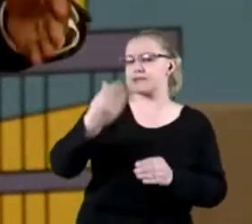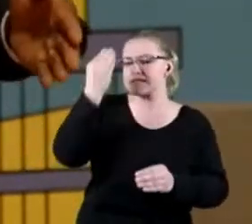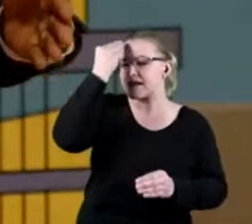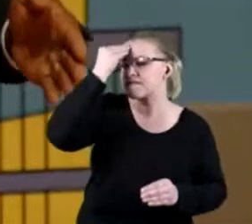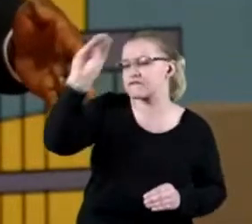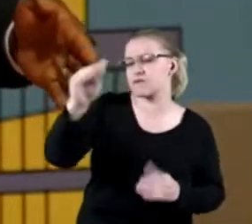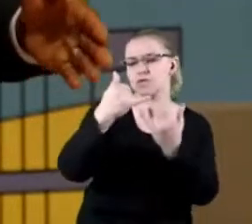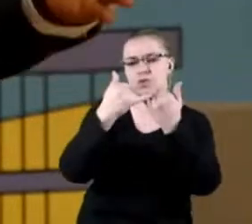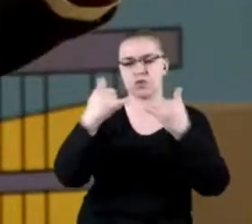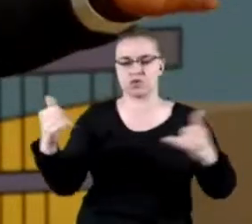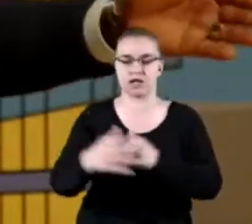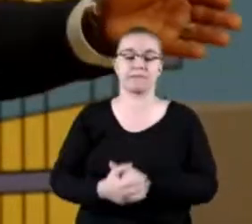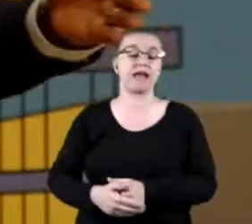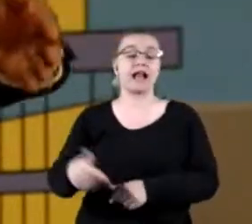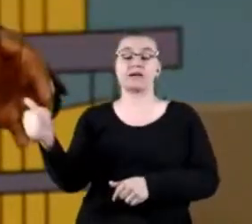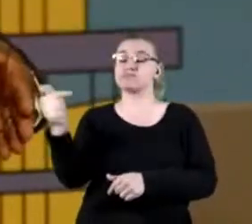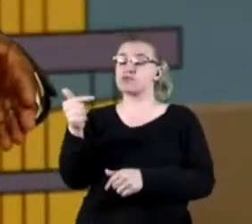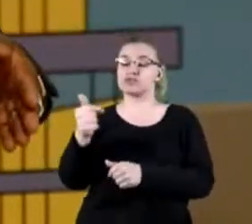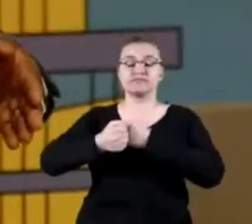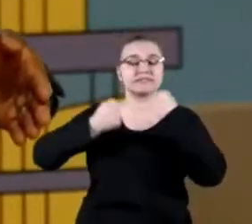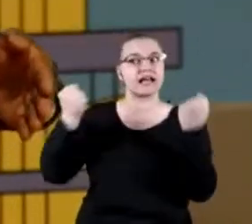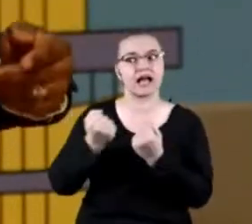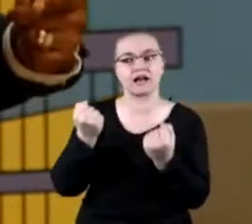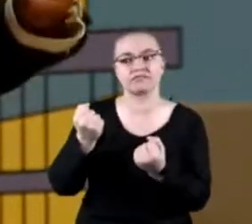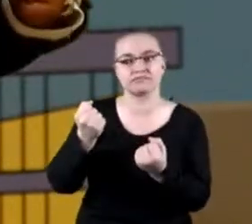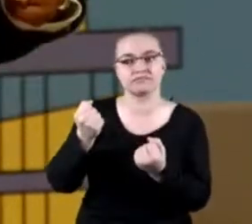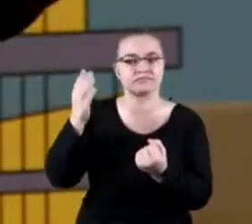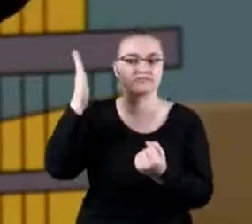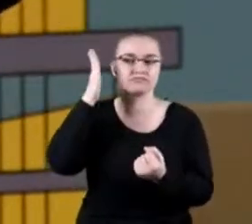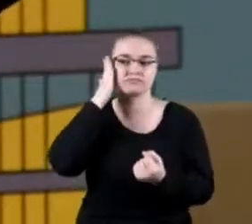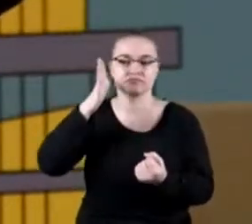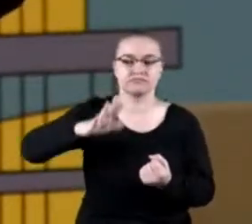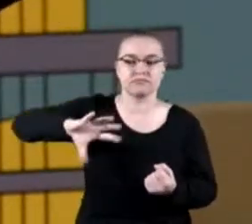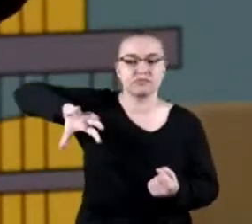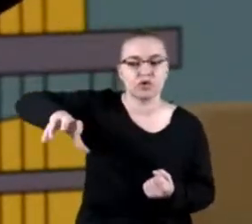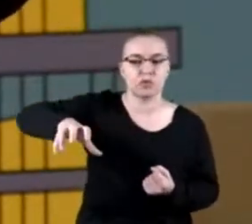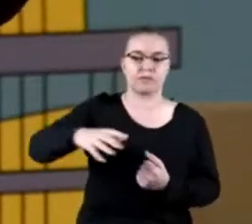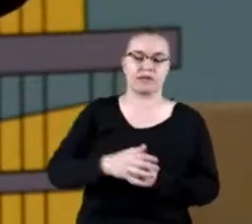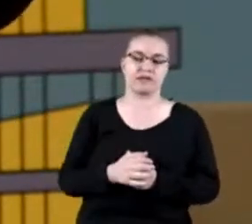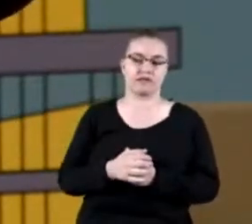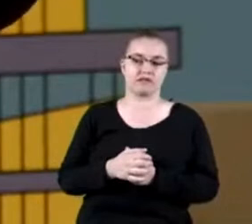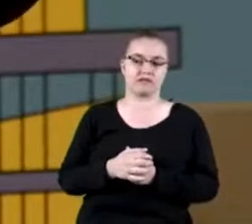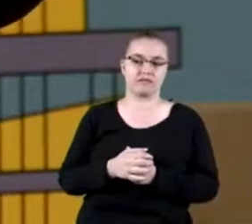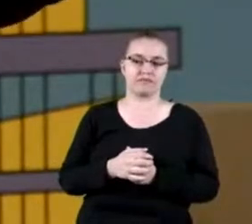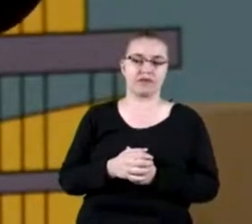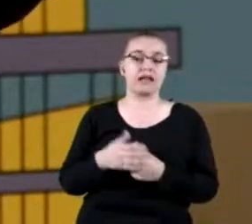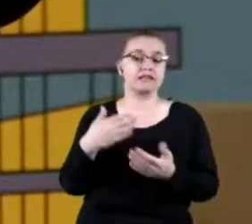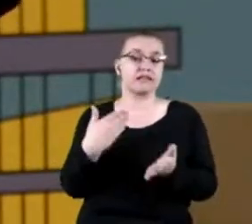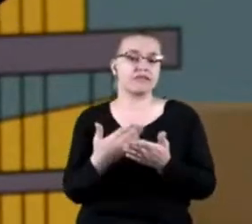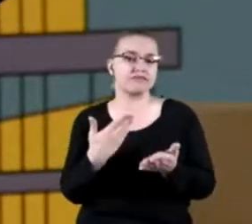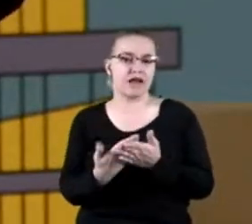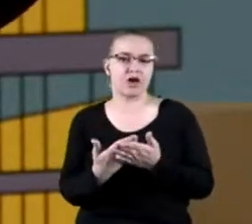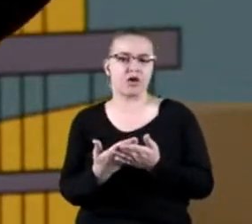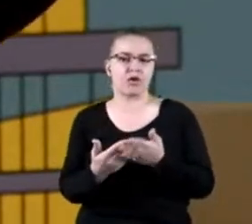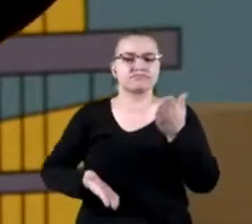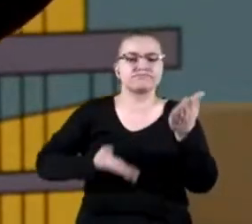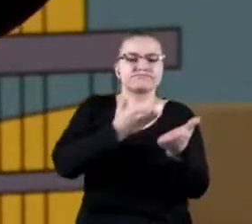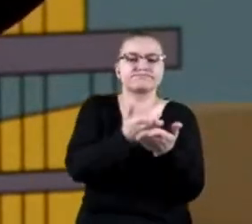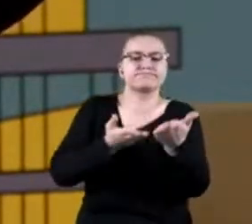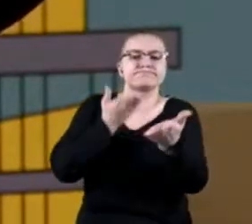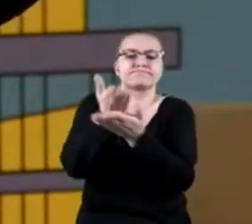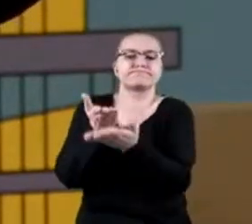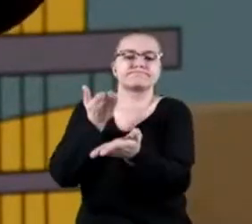when I engaged the communities on a Tuesday and a Thursday night, the number of development applications that came in went up